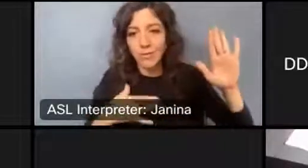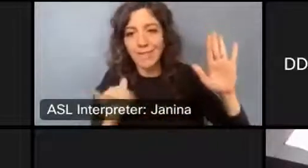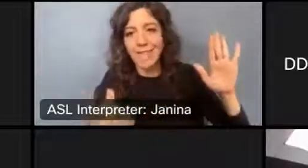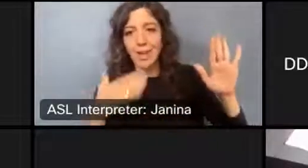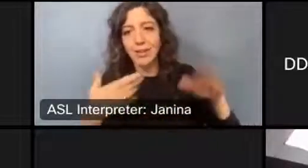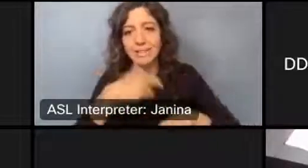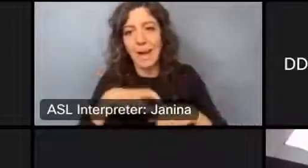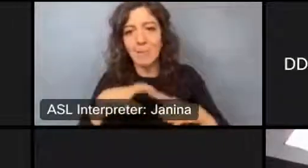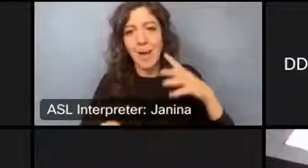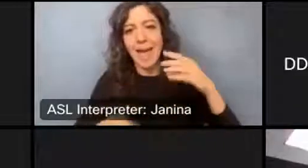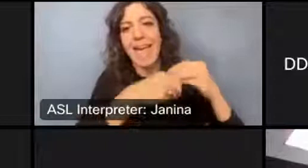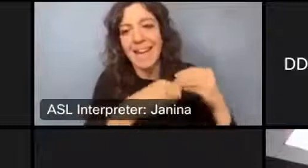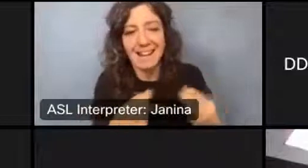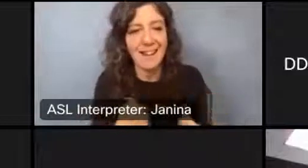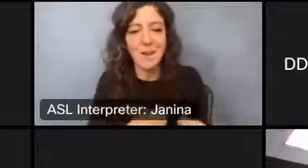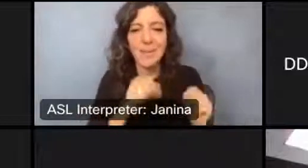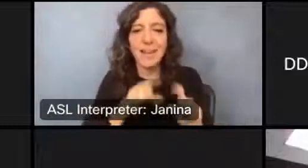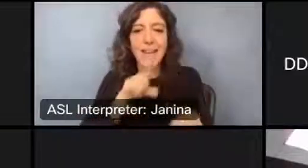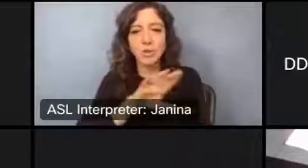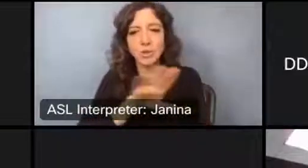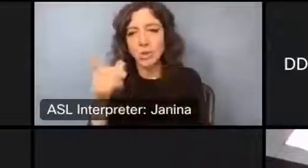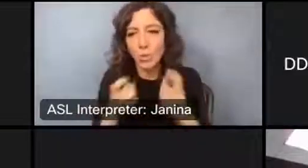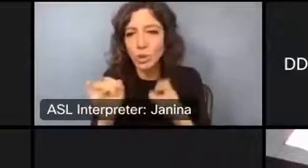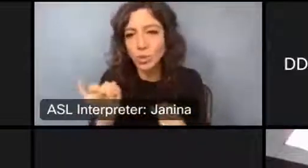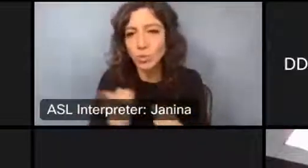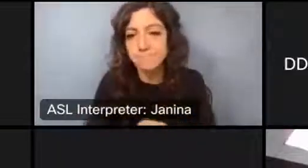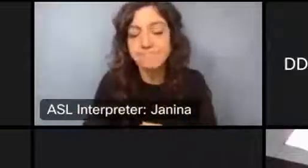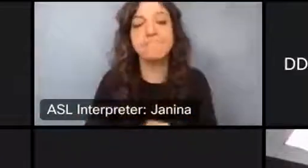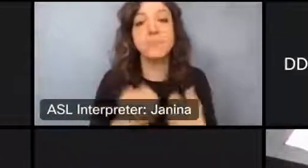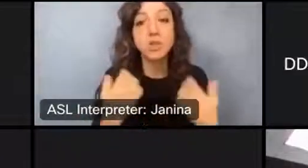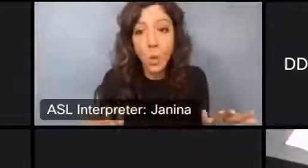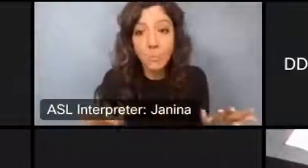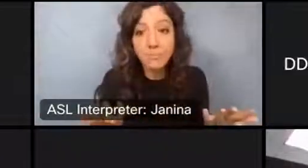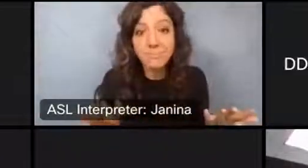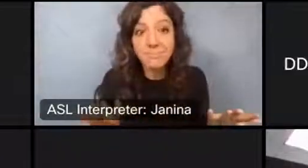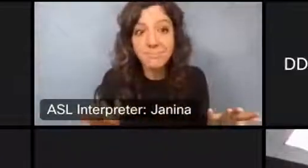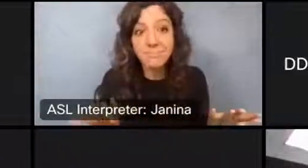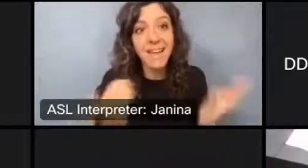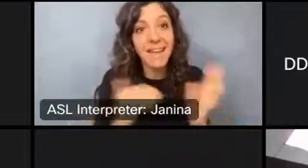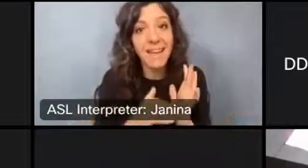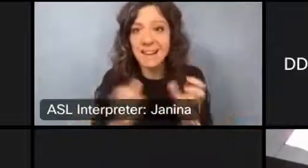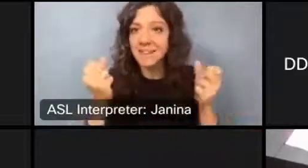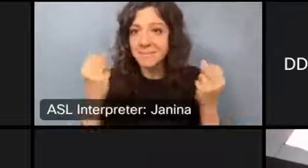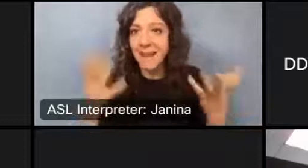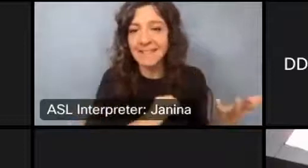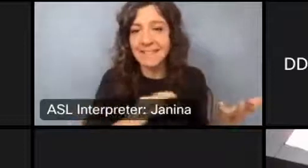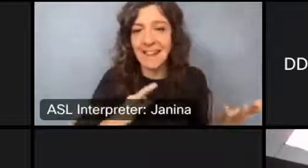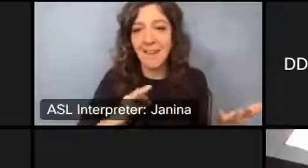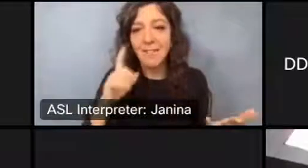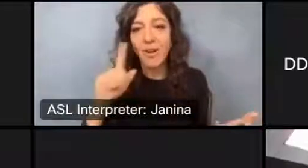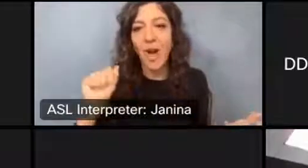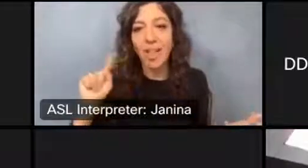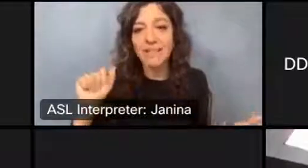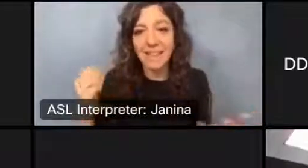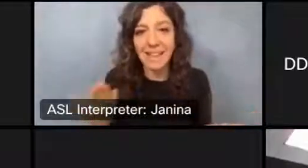and we can try to answer questions that folks have elsewise. So again, we've got a number of Alta staff on, so I'll kind of go through real quickly